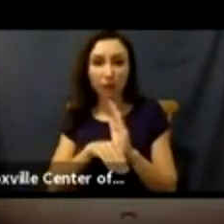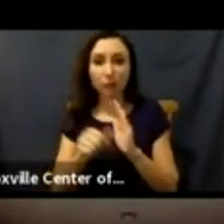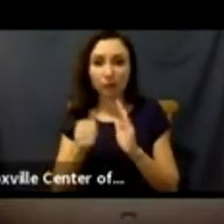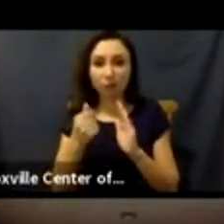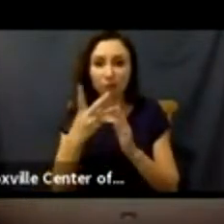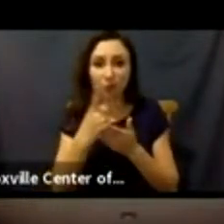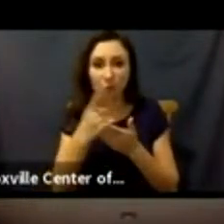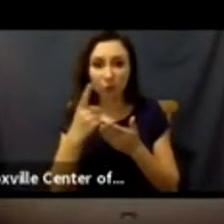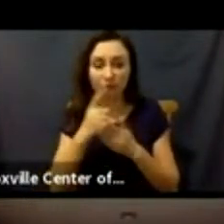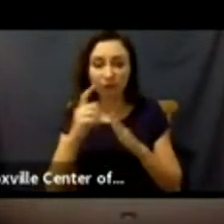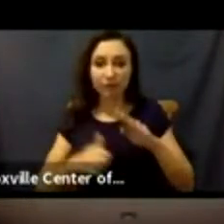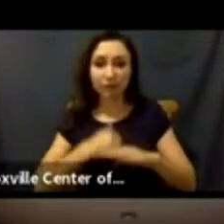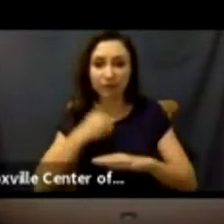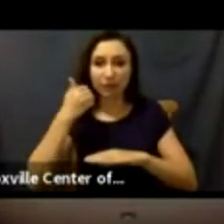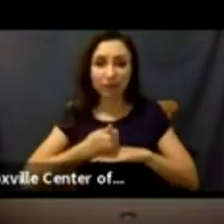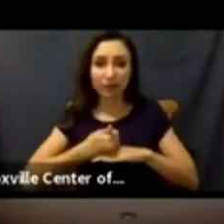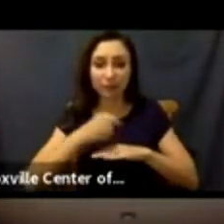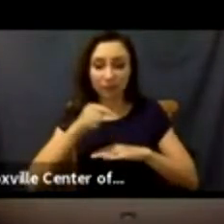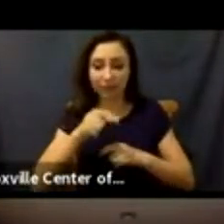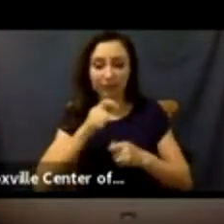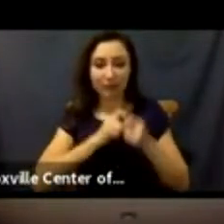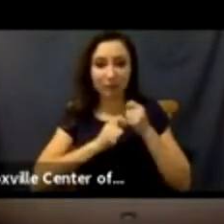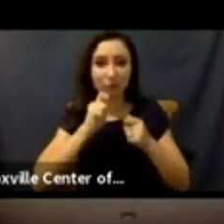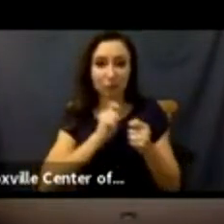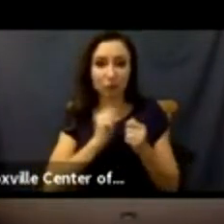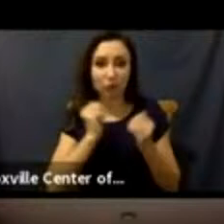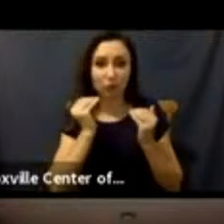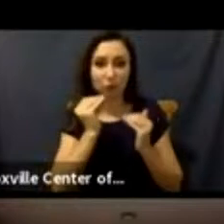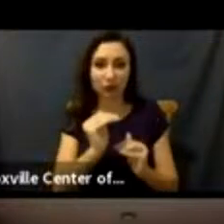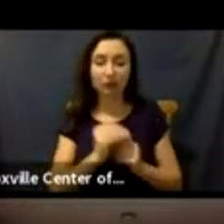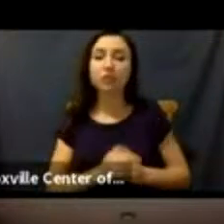of us implementing this particular regulation.